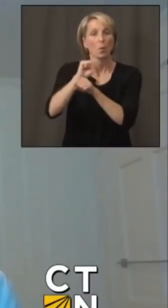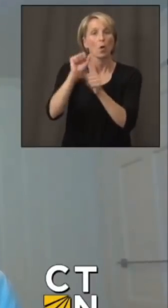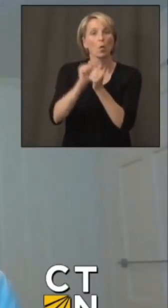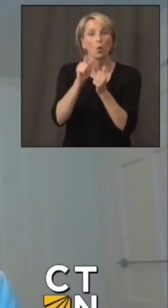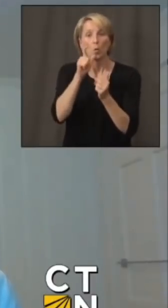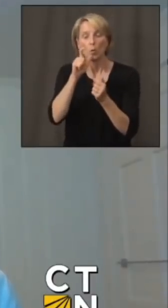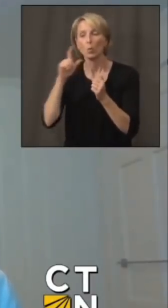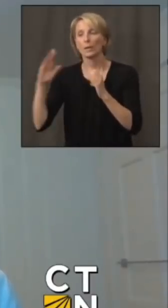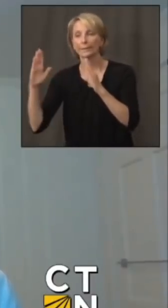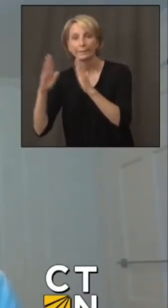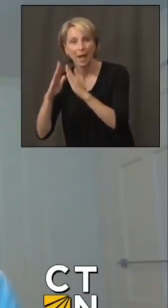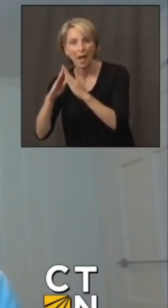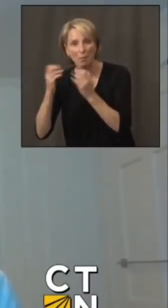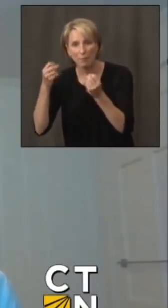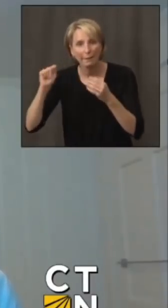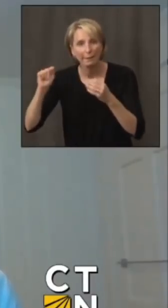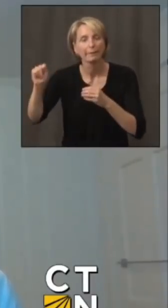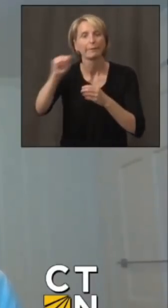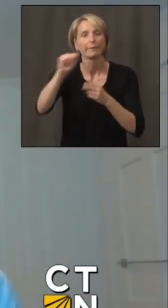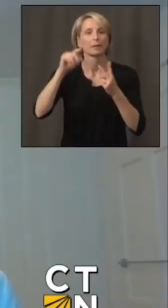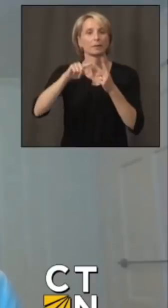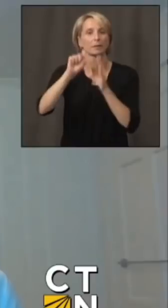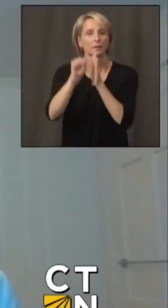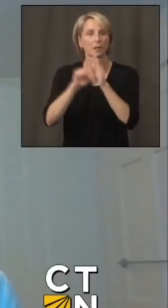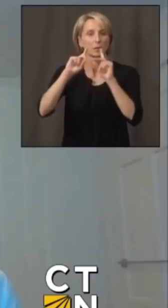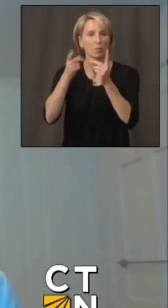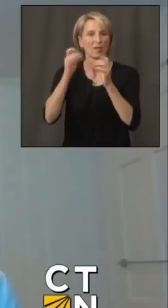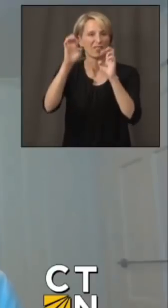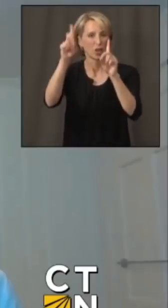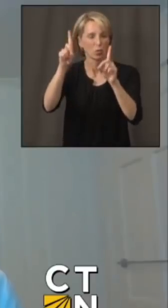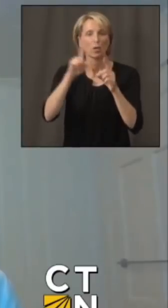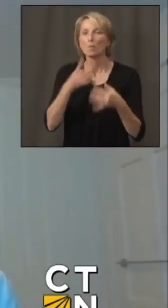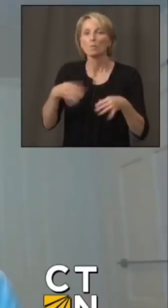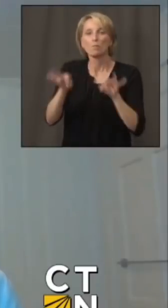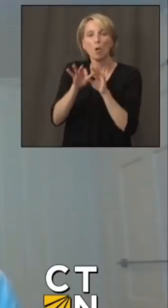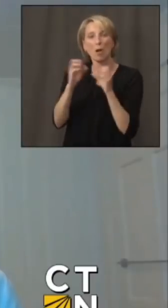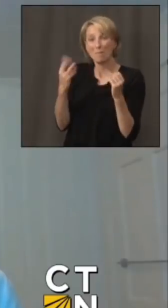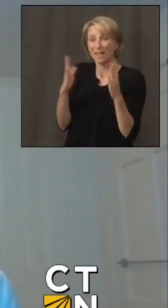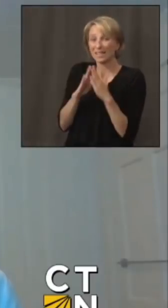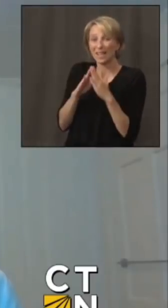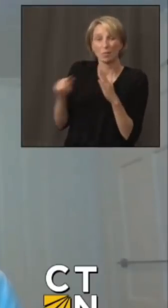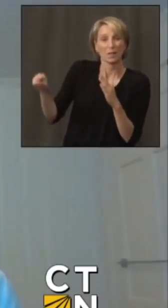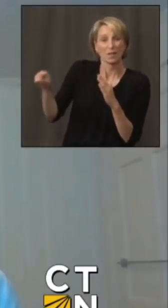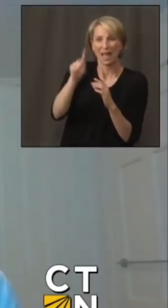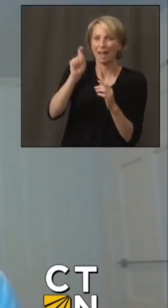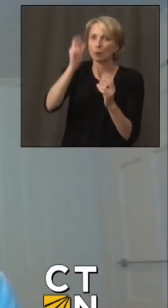think we're really going to have some local solutions as well.